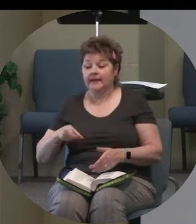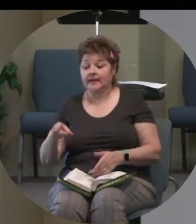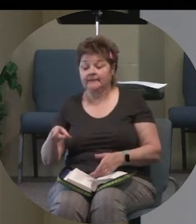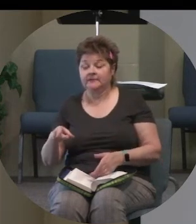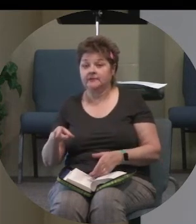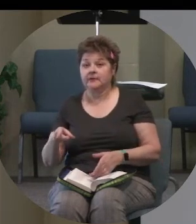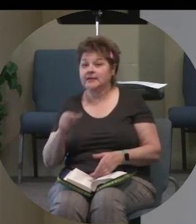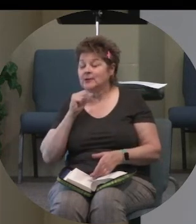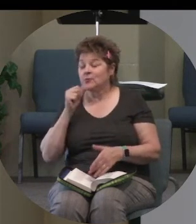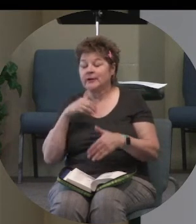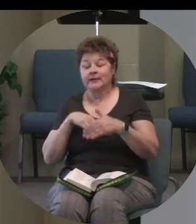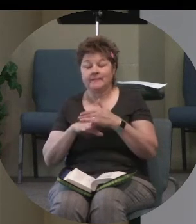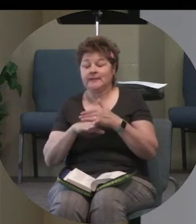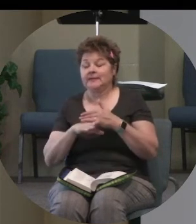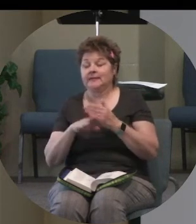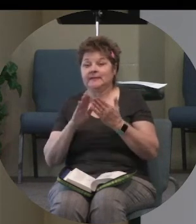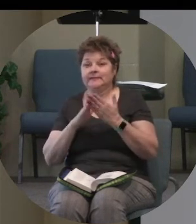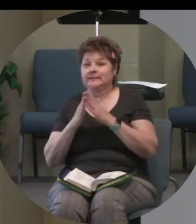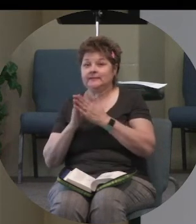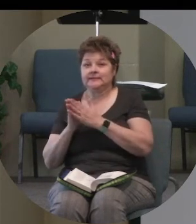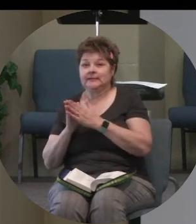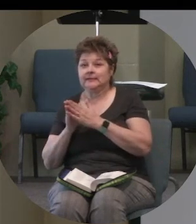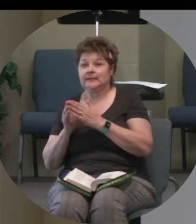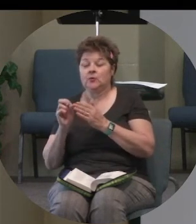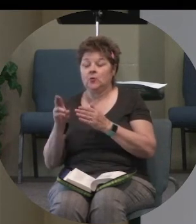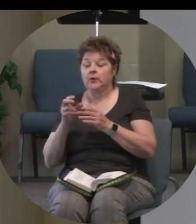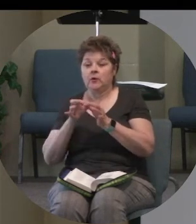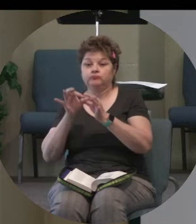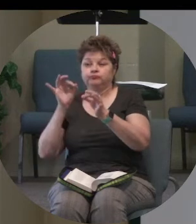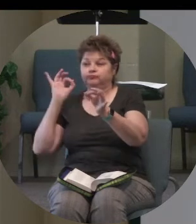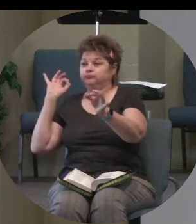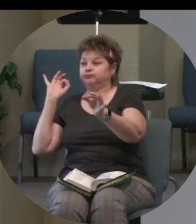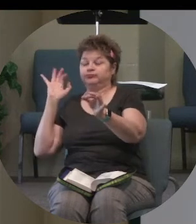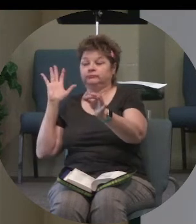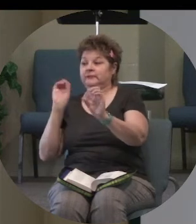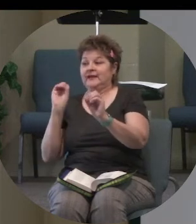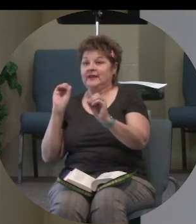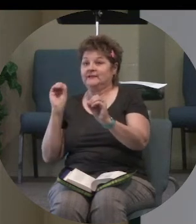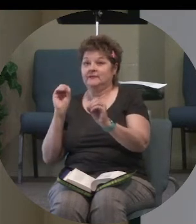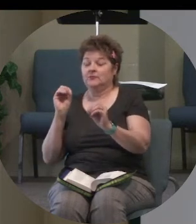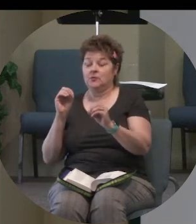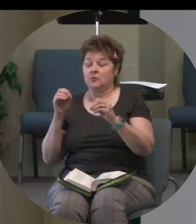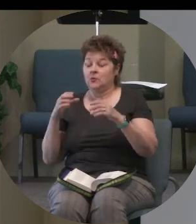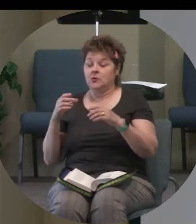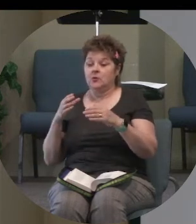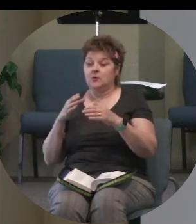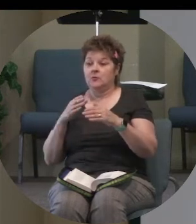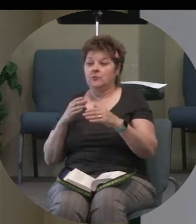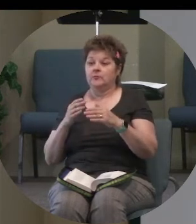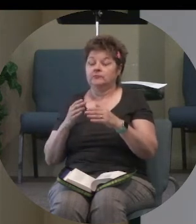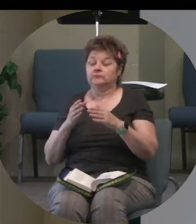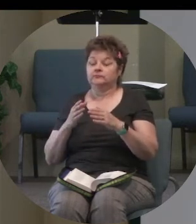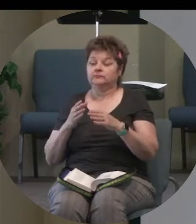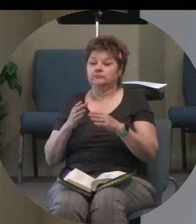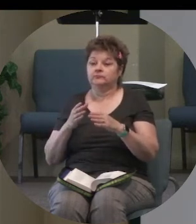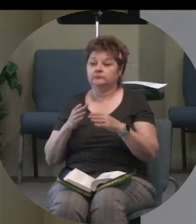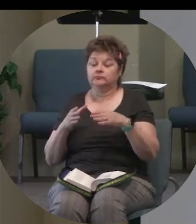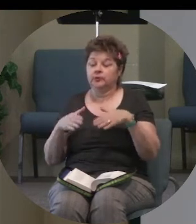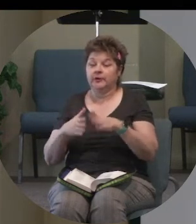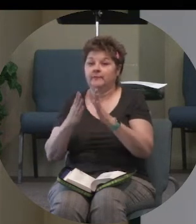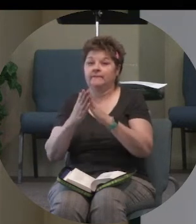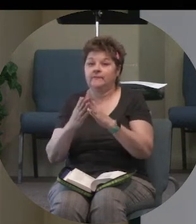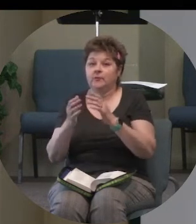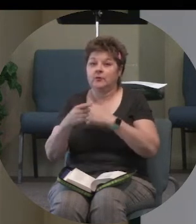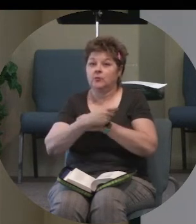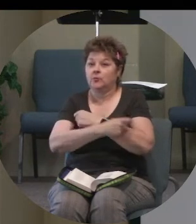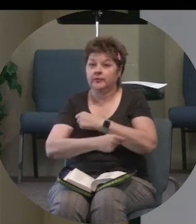city or shoot an arrow there, or come before it with a shield, or cast up a siege mound against it. By the